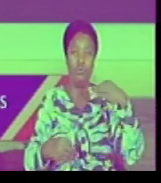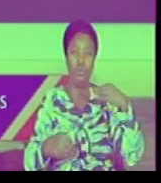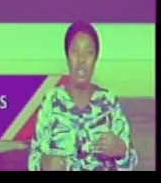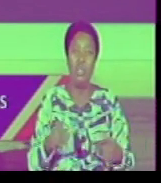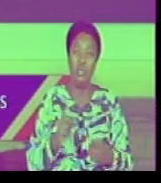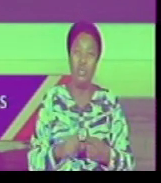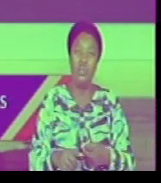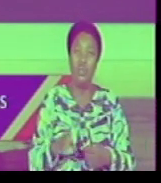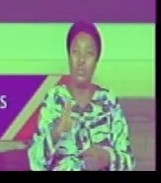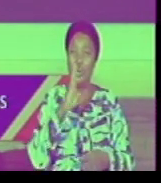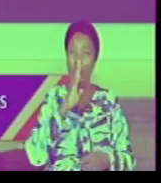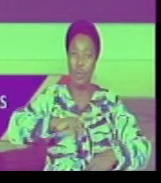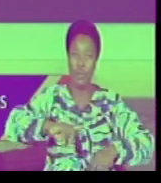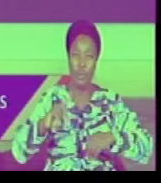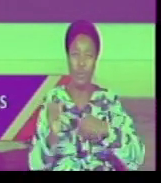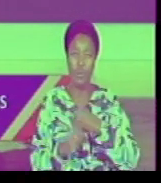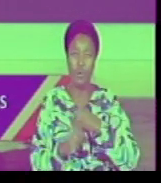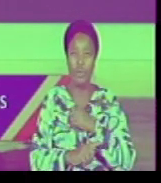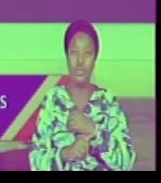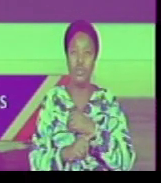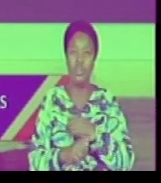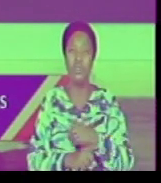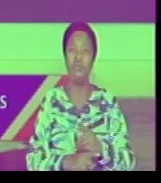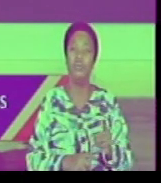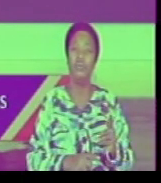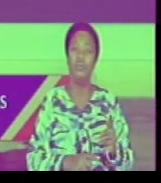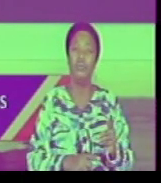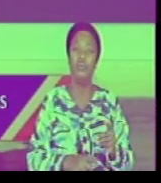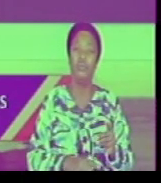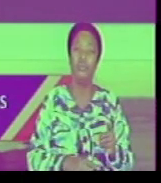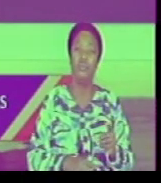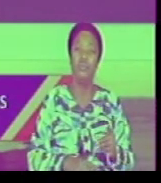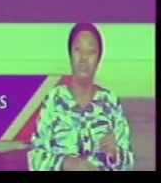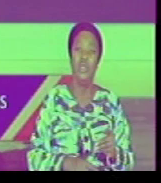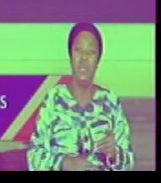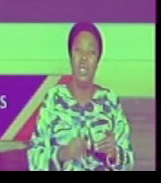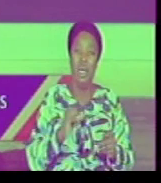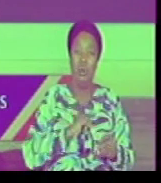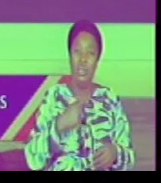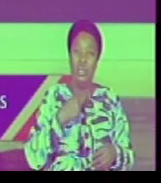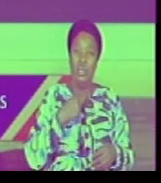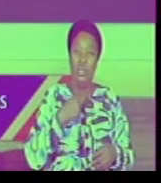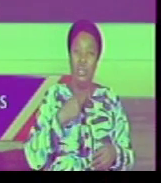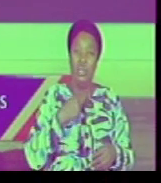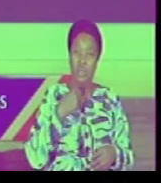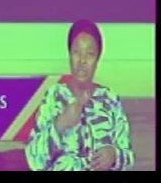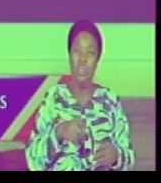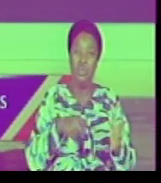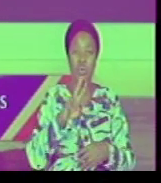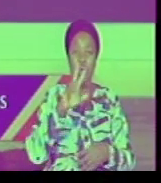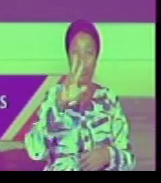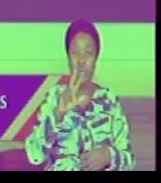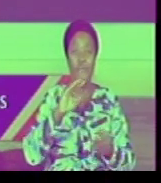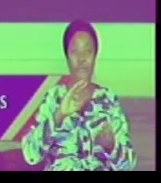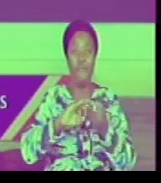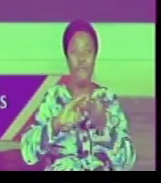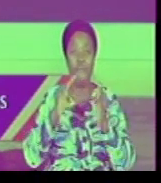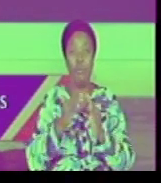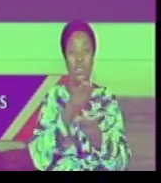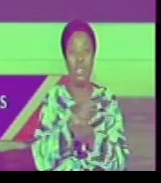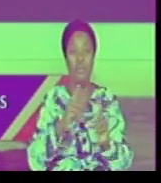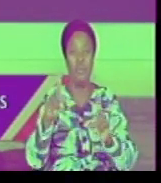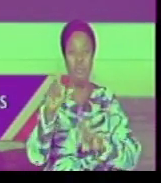punished. Now I'm going to show you threefold deliverance. Somebody say